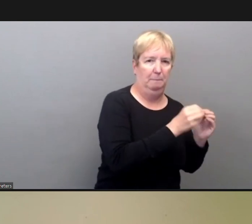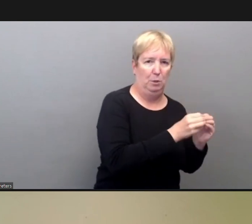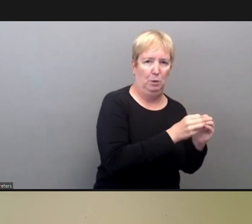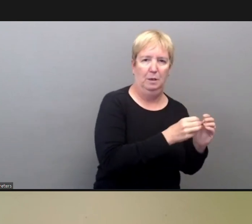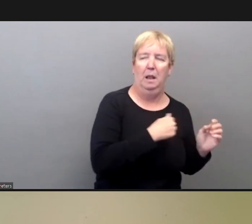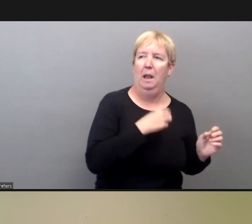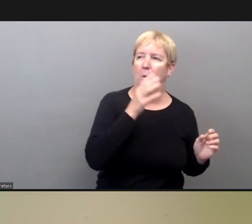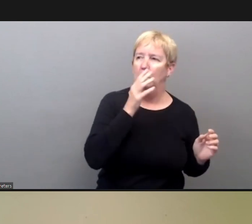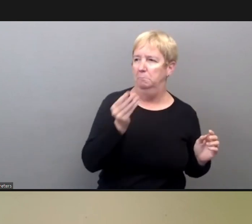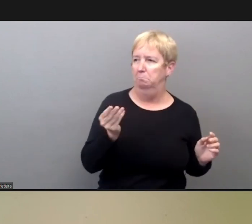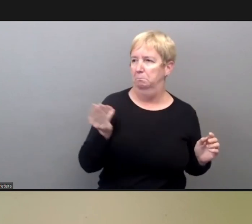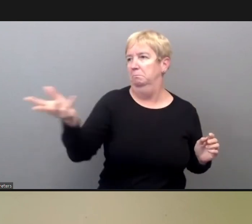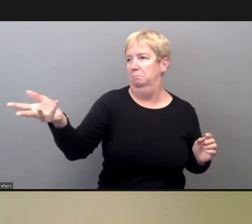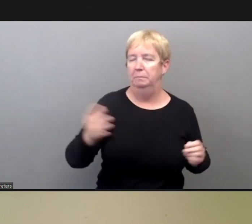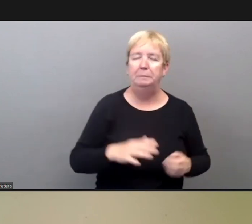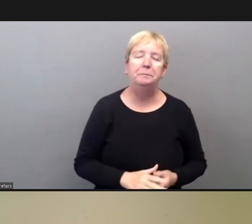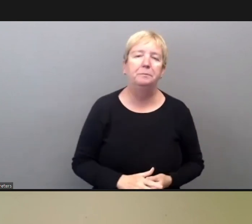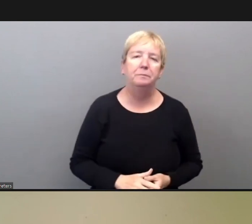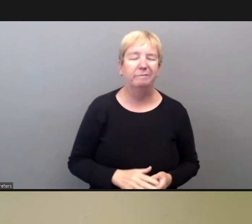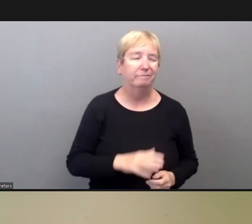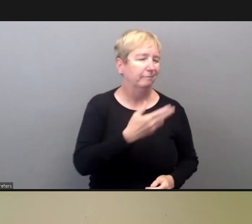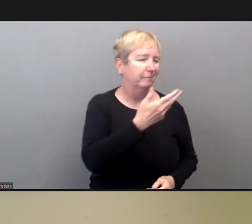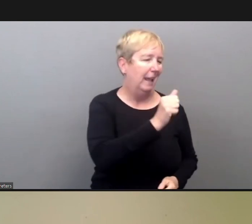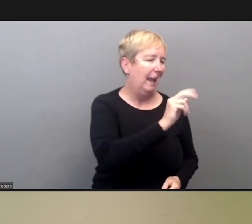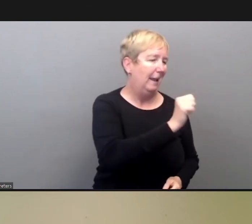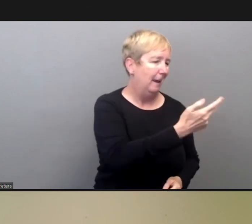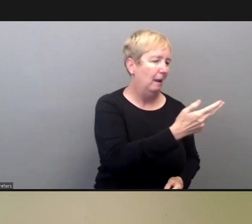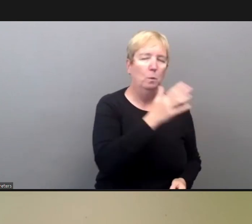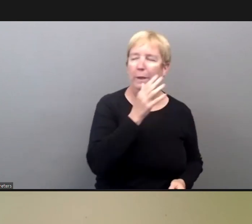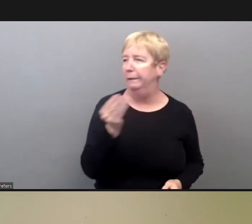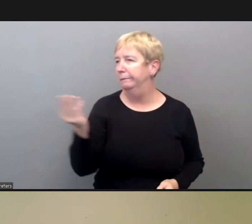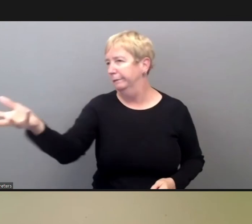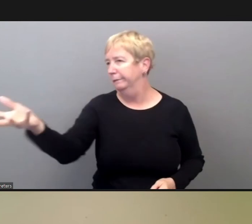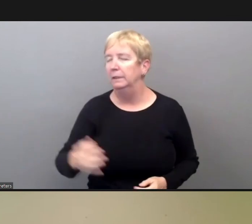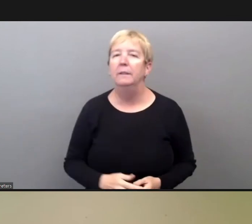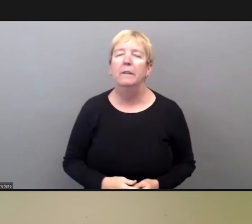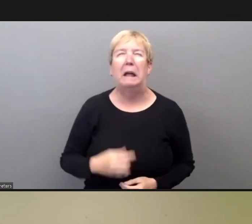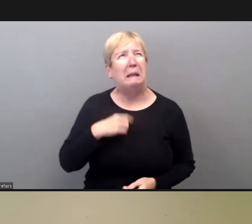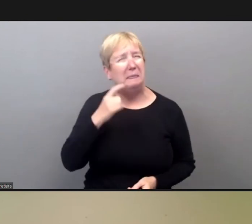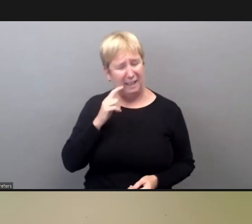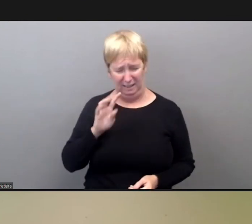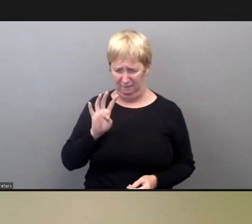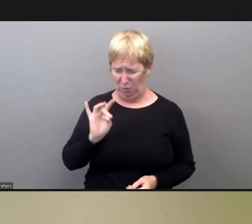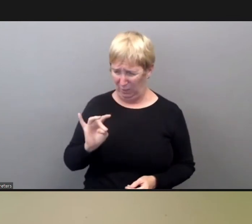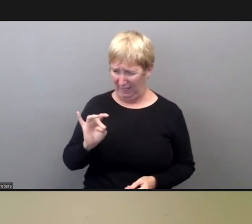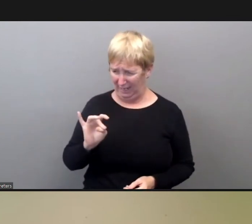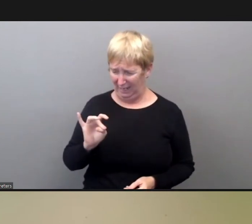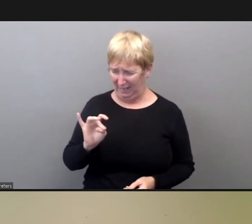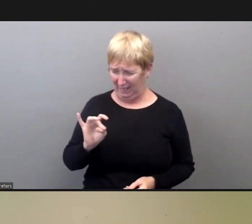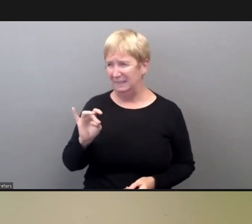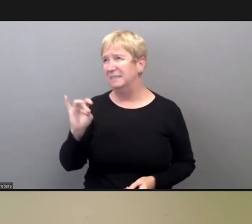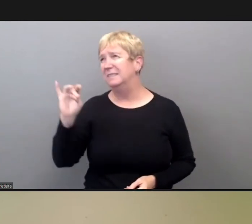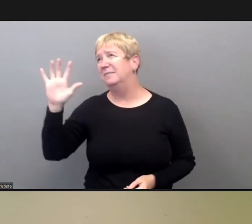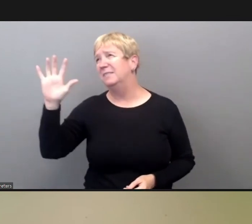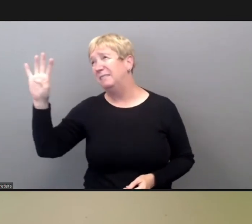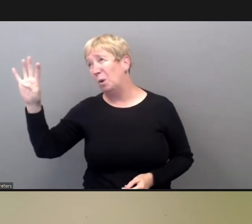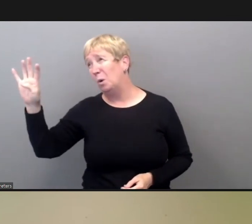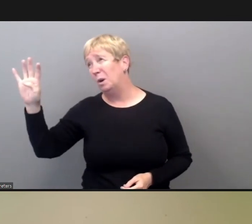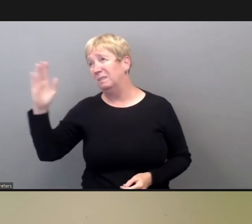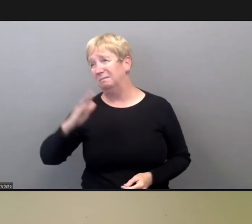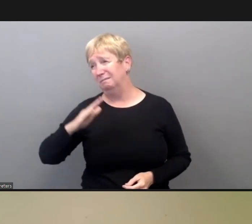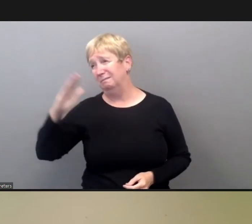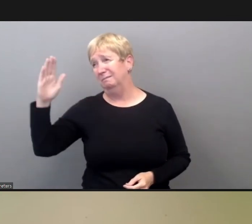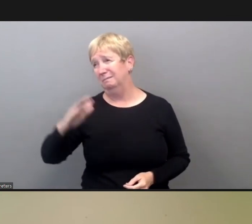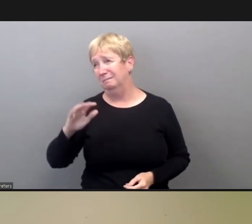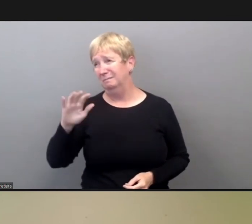and get it over to have Hannah or somebody get it over to you. I want to say it's either 48 or 54, but I know that's kind of a difference